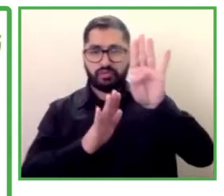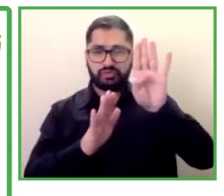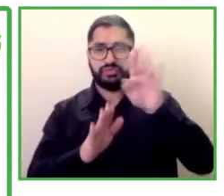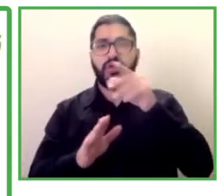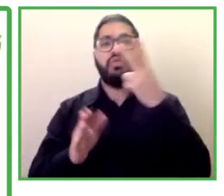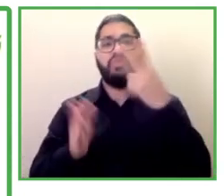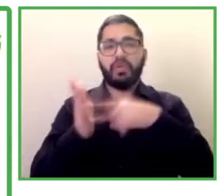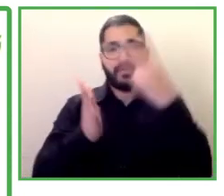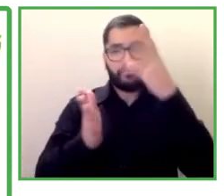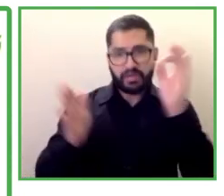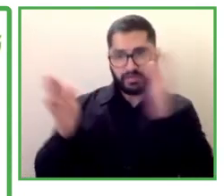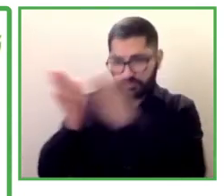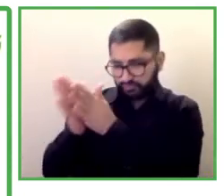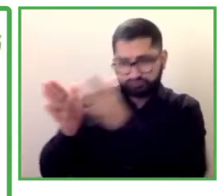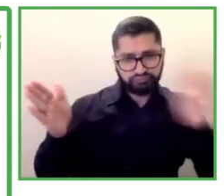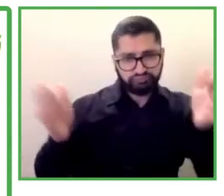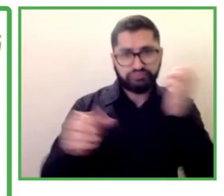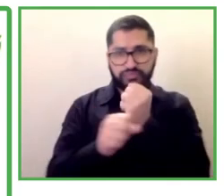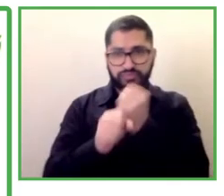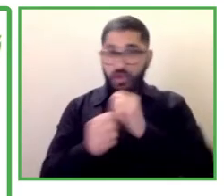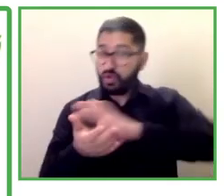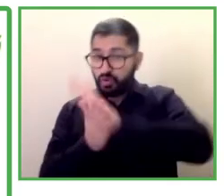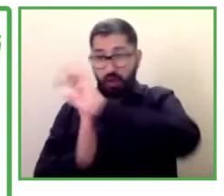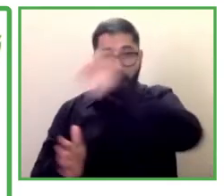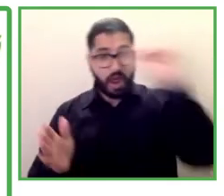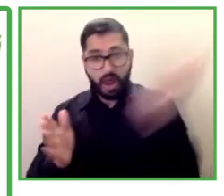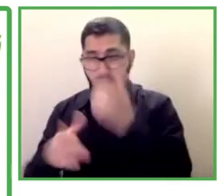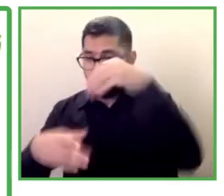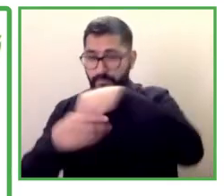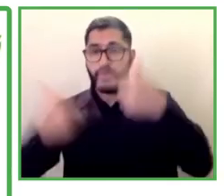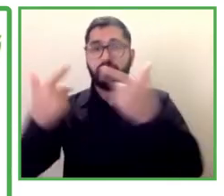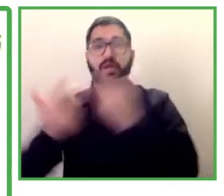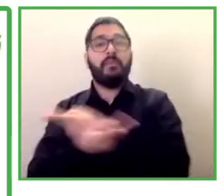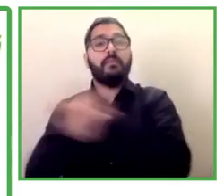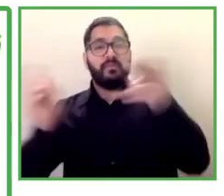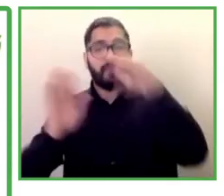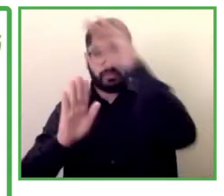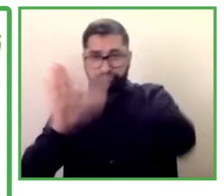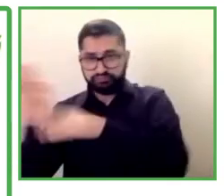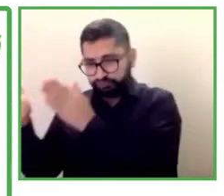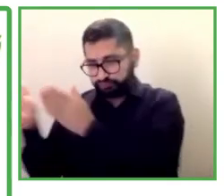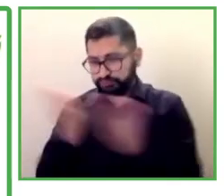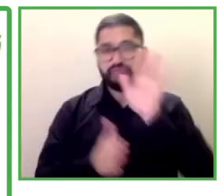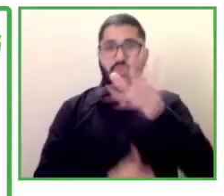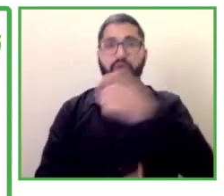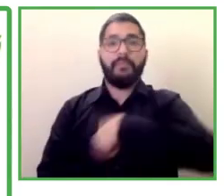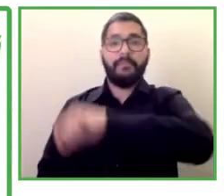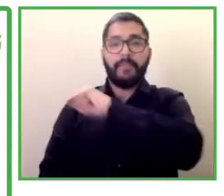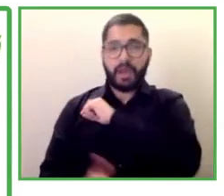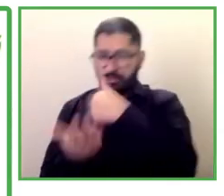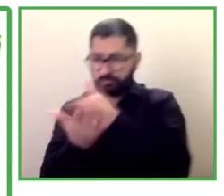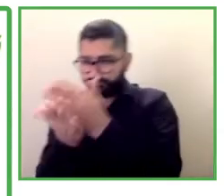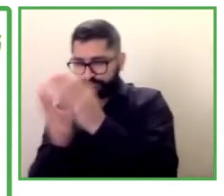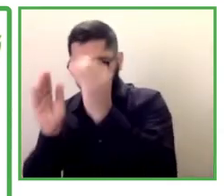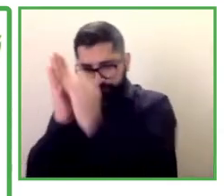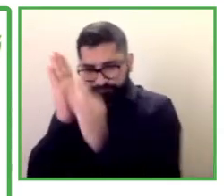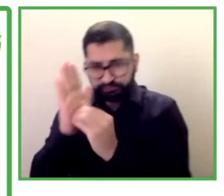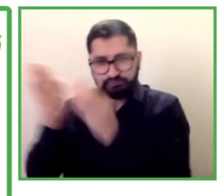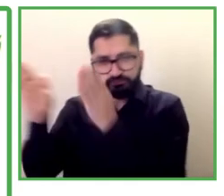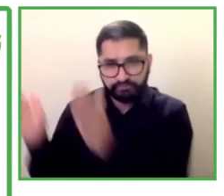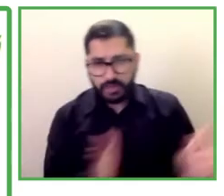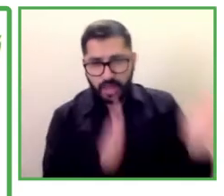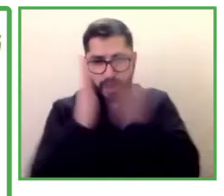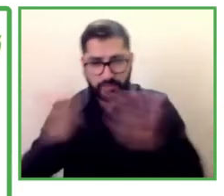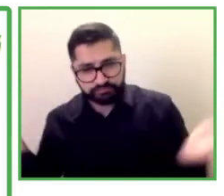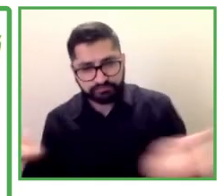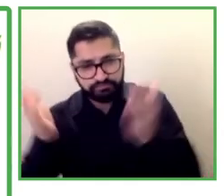of all of the public policies that are carried out in Spain. In the plan, we established the lines to follow to promote